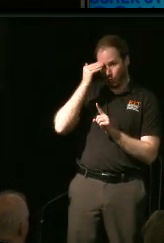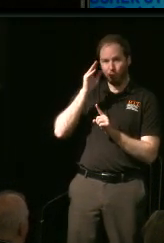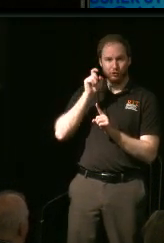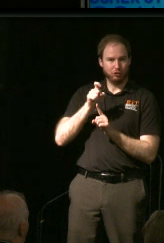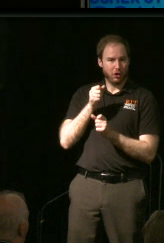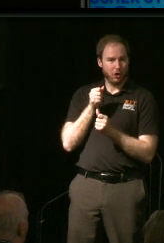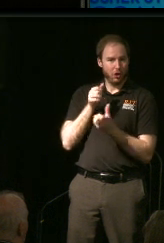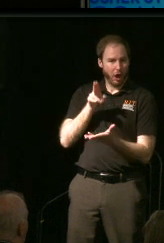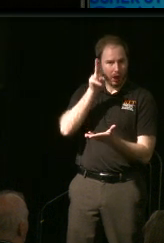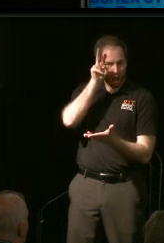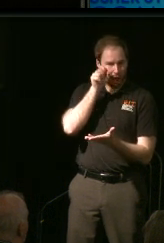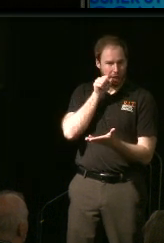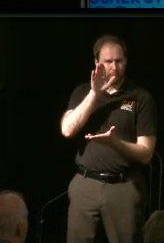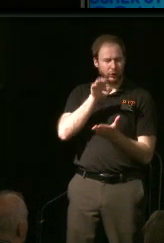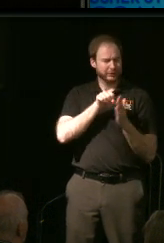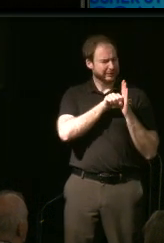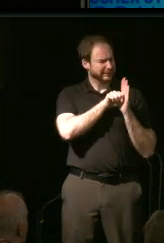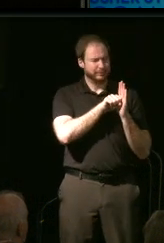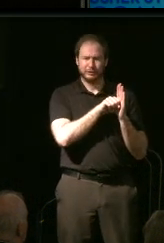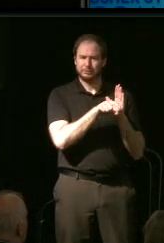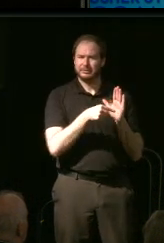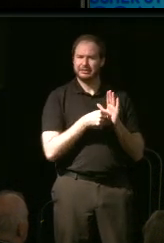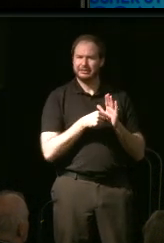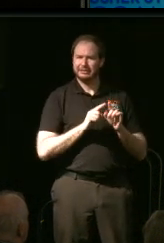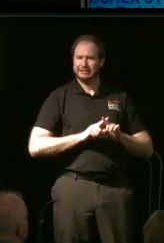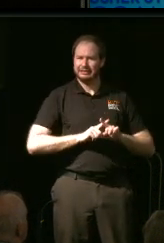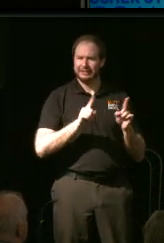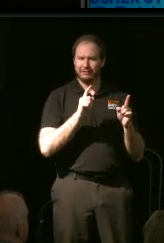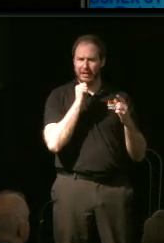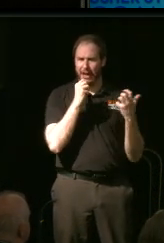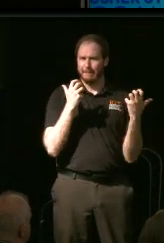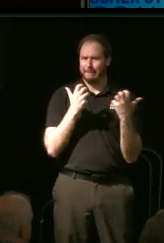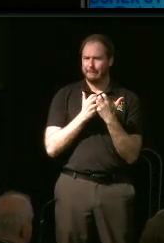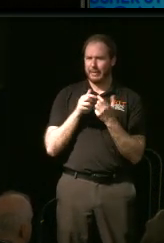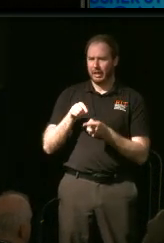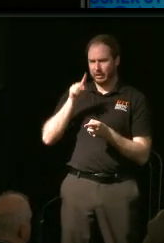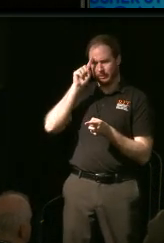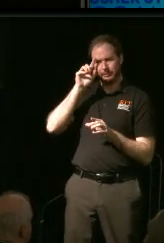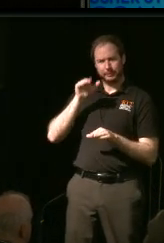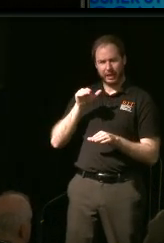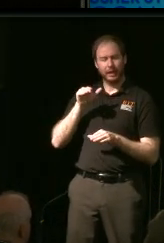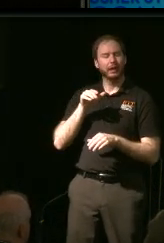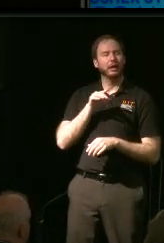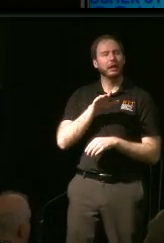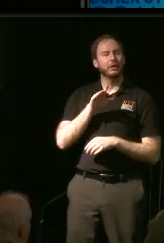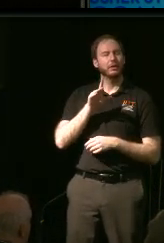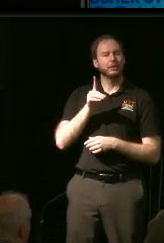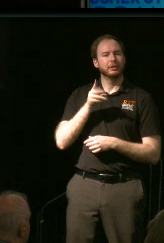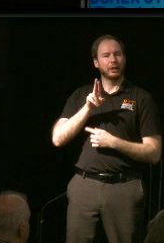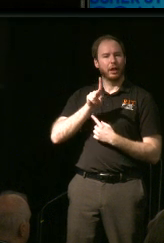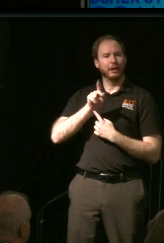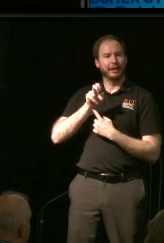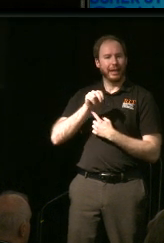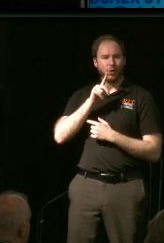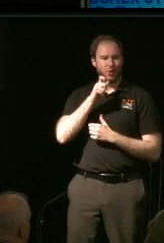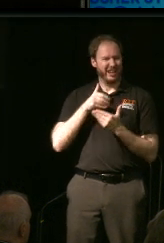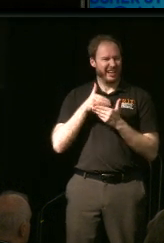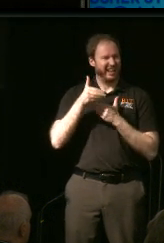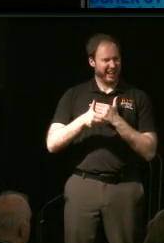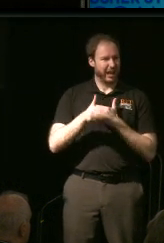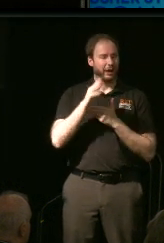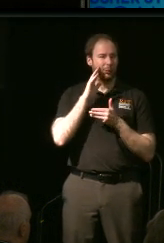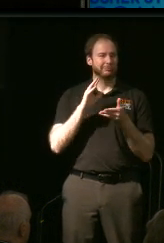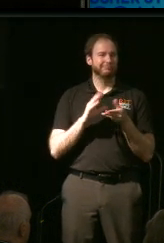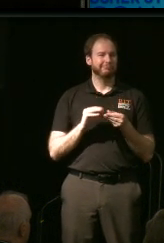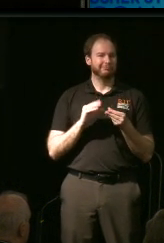Usher, but your symptoms are different and don't fit that group. And Dr. Kenna next is going to tell us more